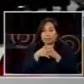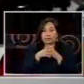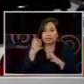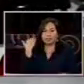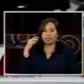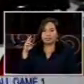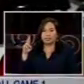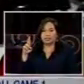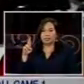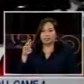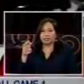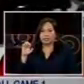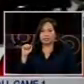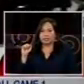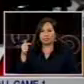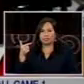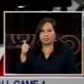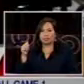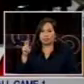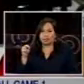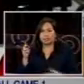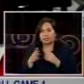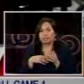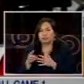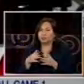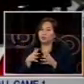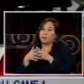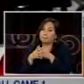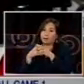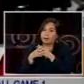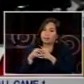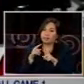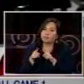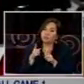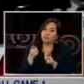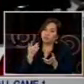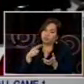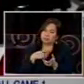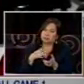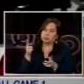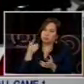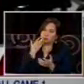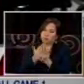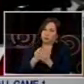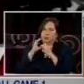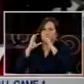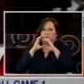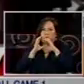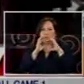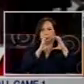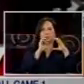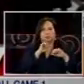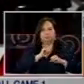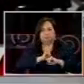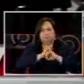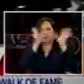eh, Amerikano yon, wala naman siyang kinalaman dito. Pero he is considered the great communicator. In fact, though, is only the